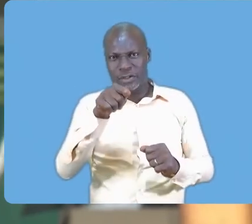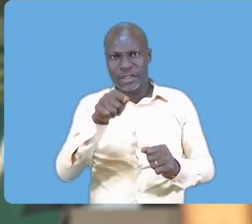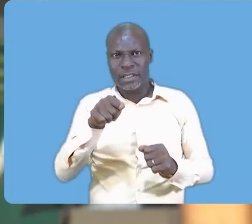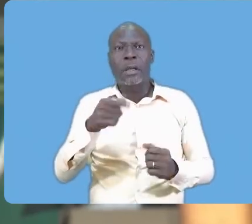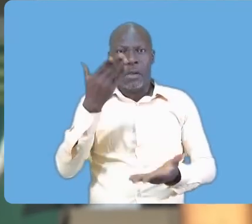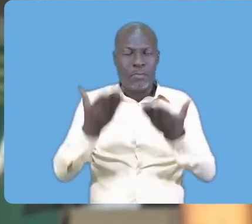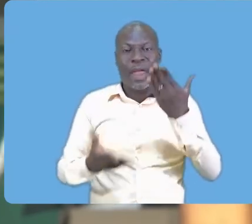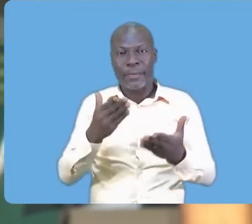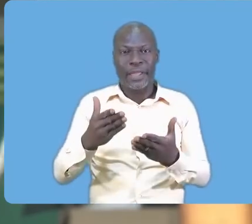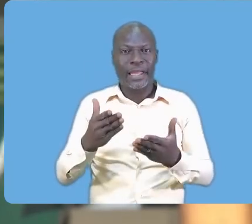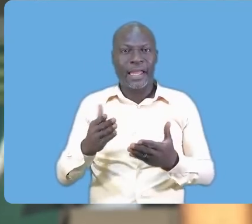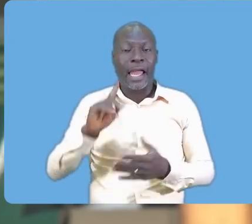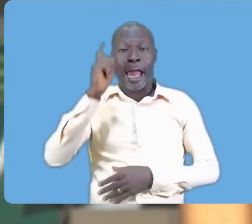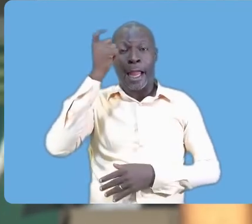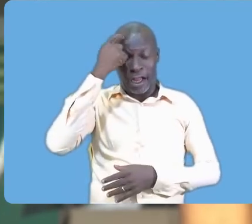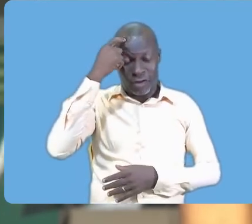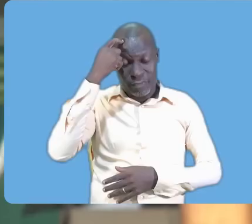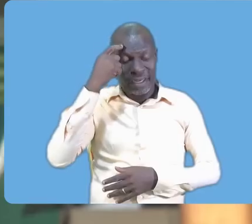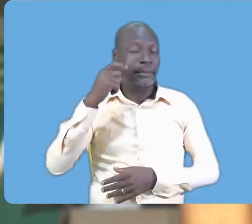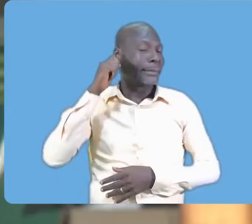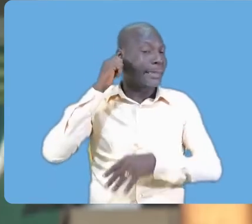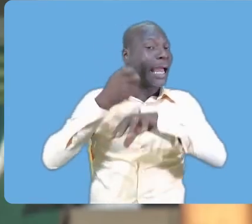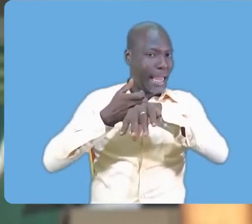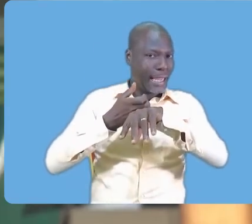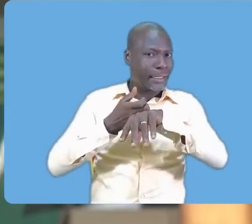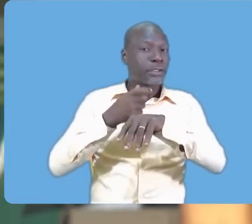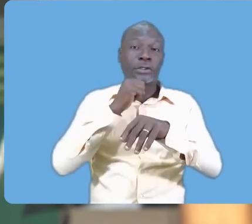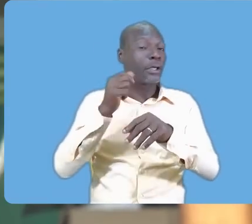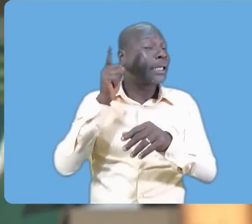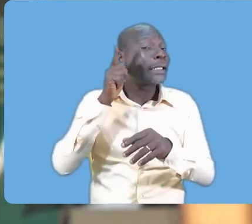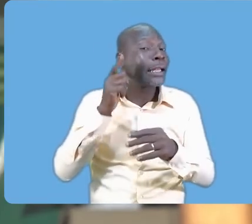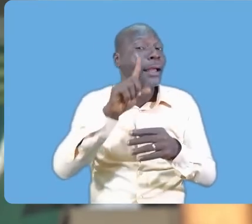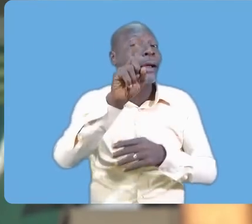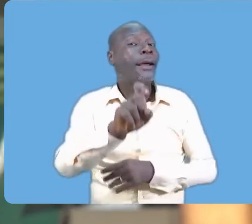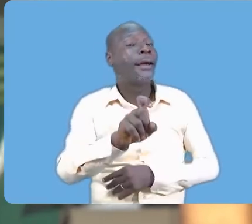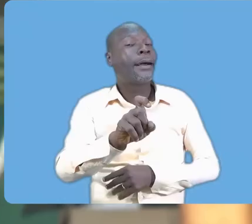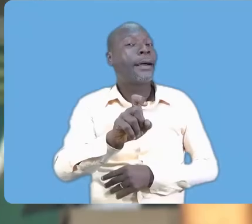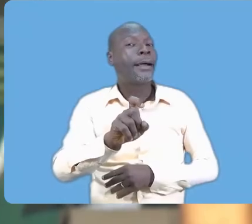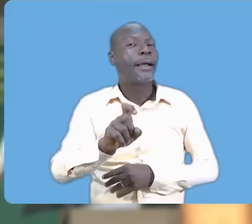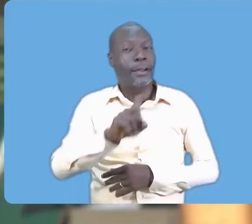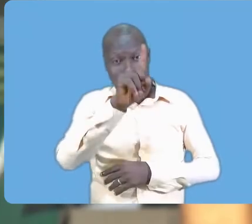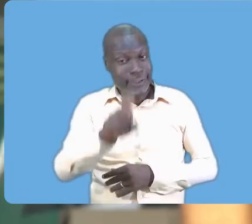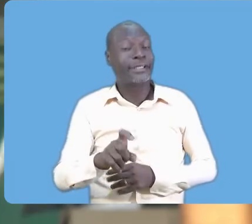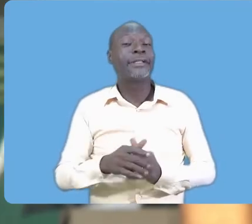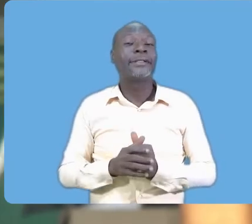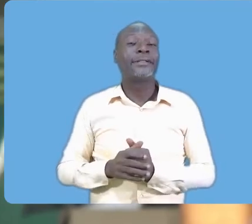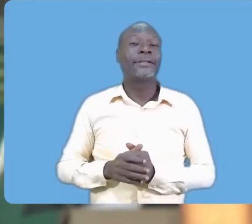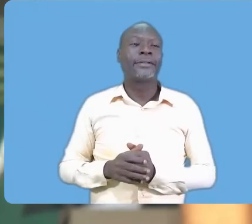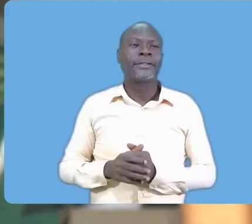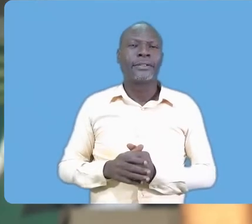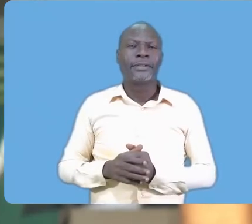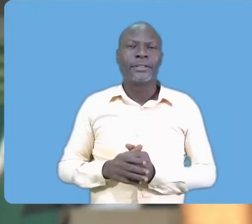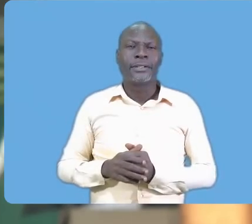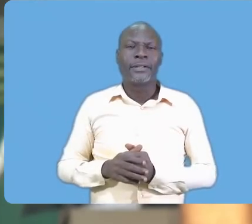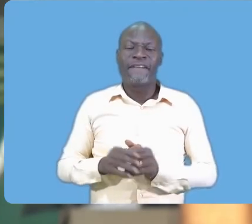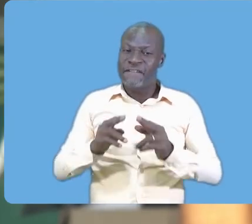On tiasam, umuhe. It was one fine yaguma. Is that what you are telling us? I said, beside me, I don't know. A